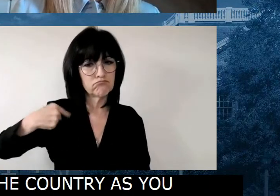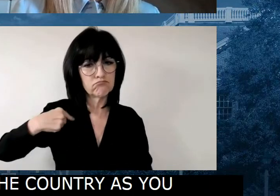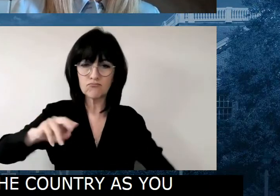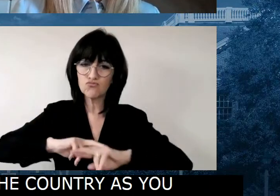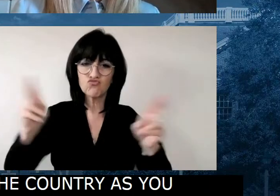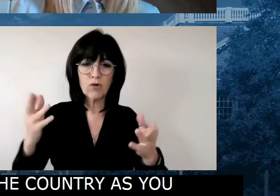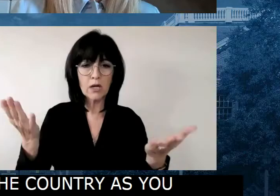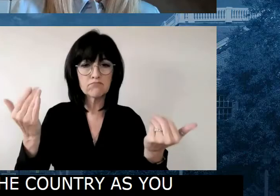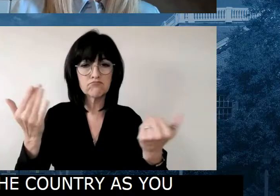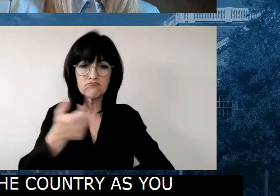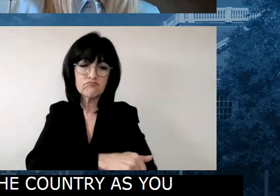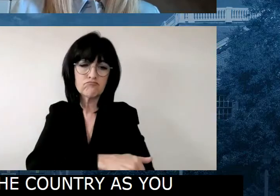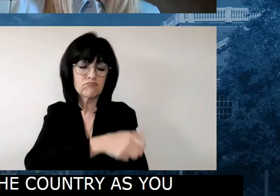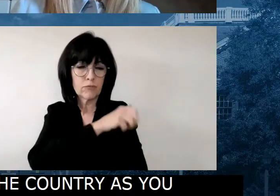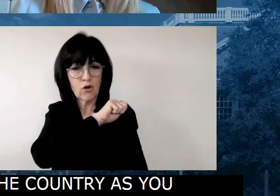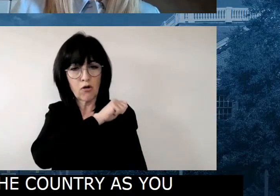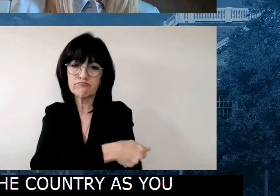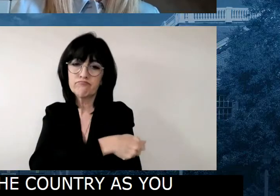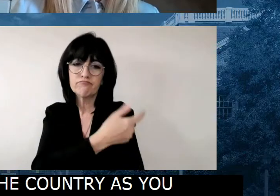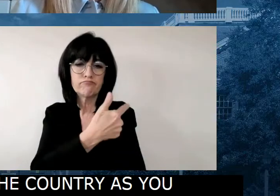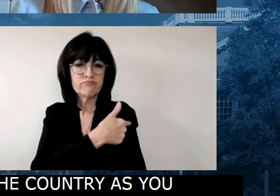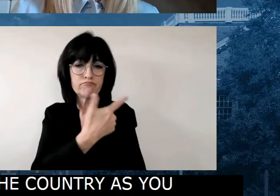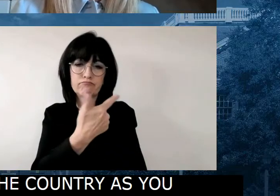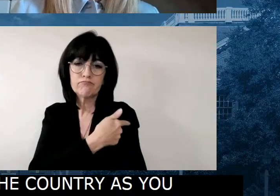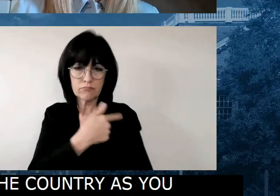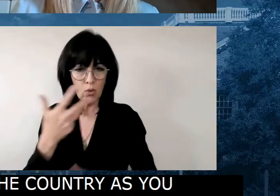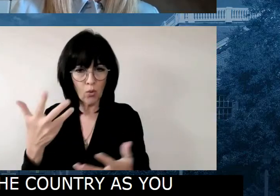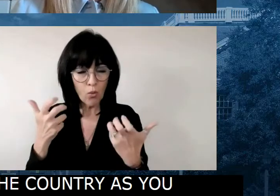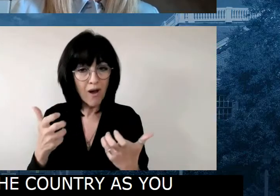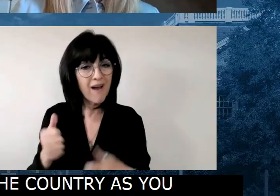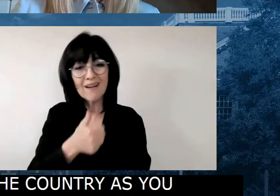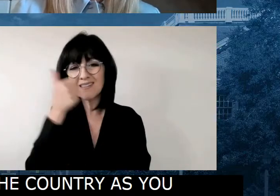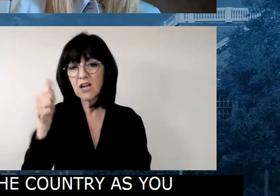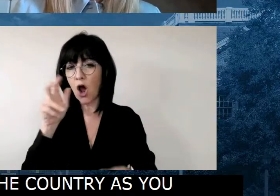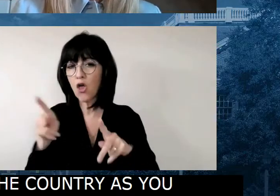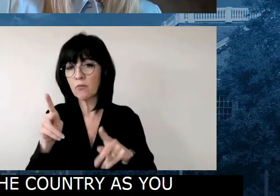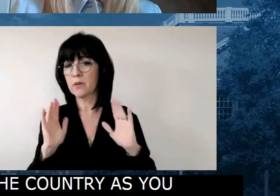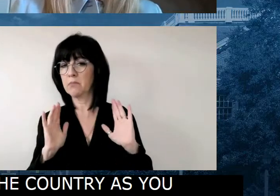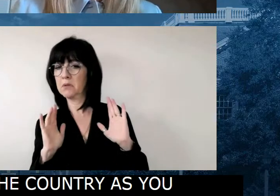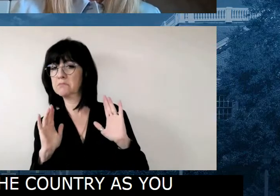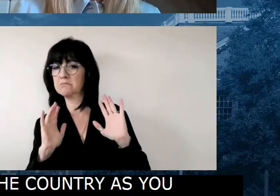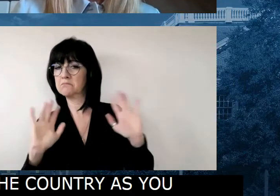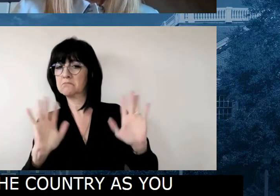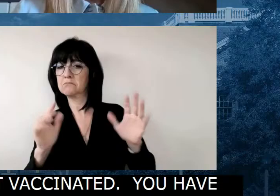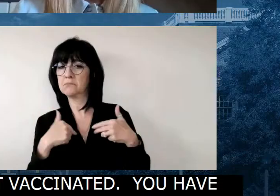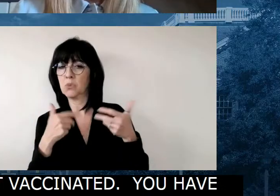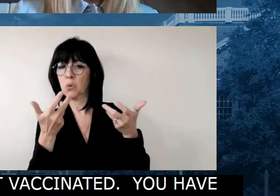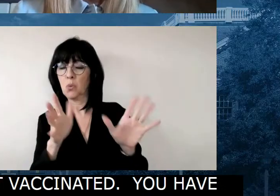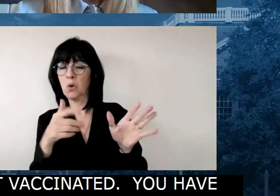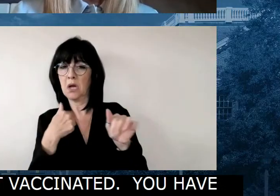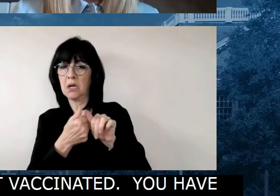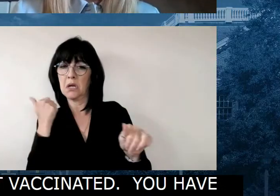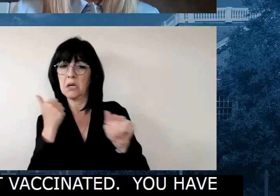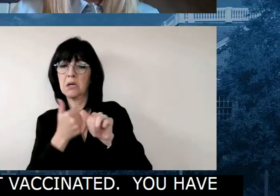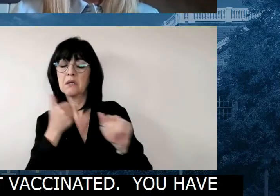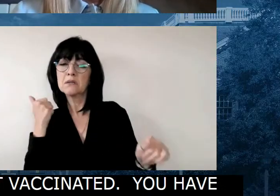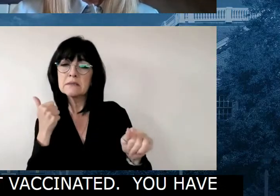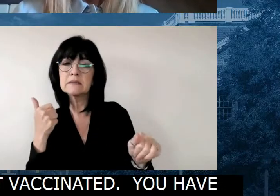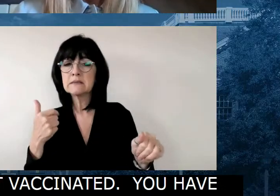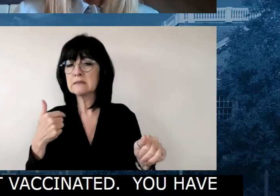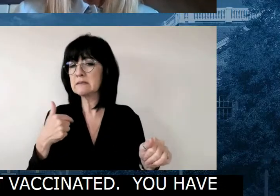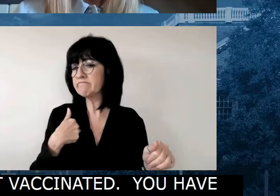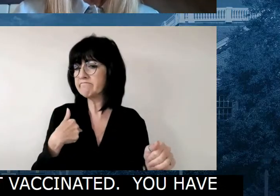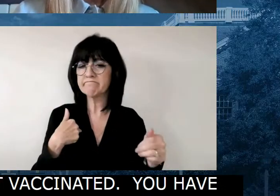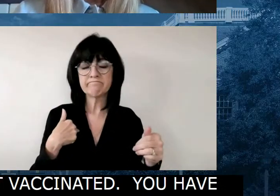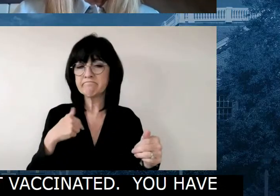more hesitant, some that, you know, aren't going to be vaccinated, don't want to be vaccinated at all. We're trying to get to each of those populations and